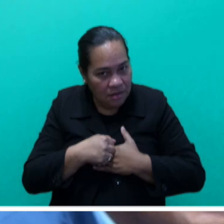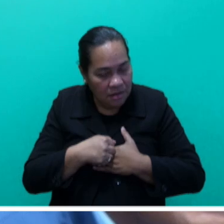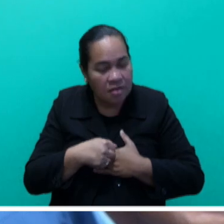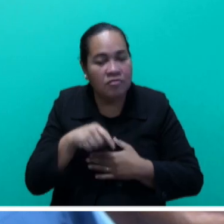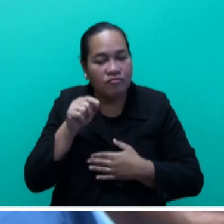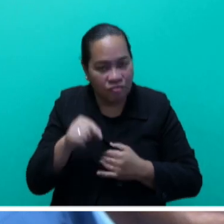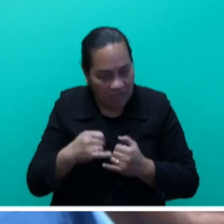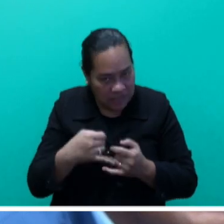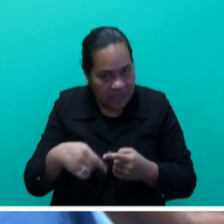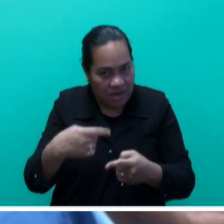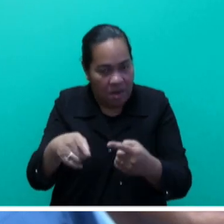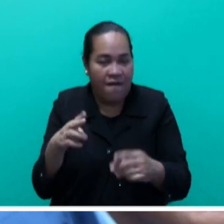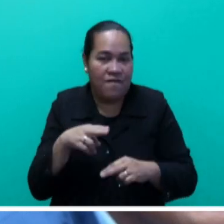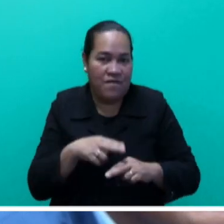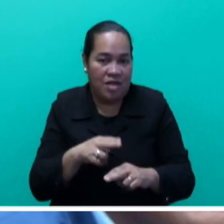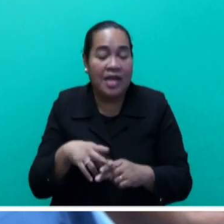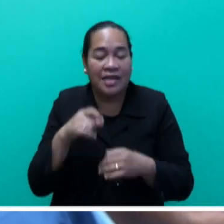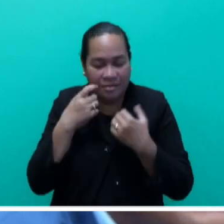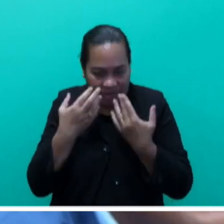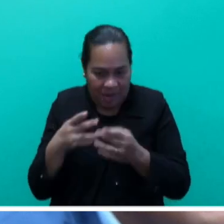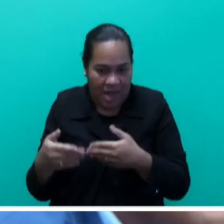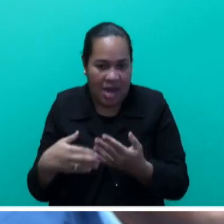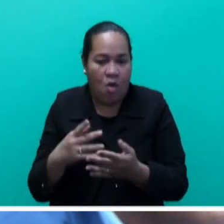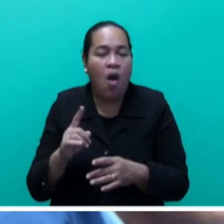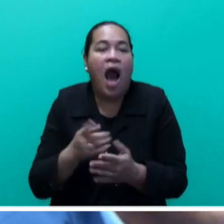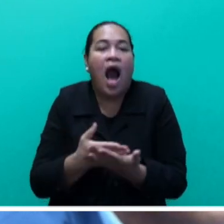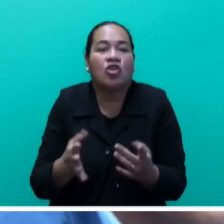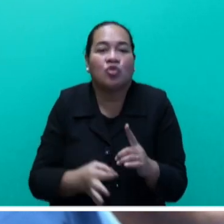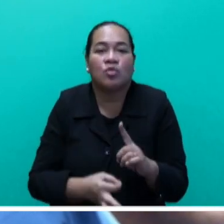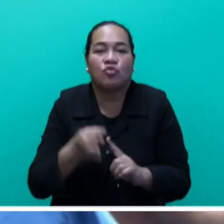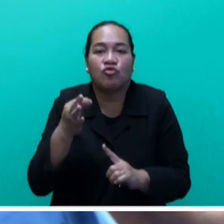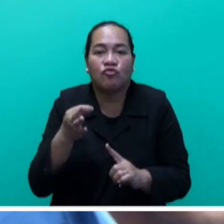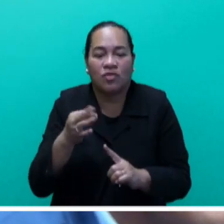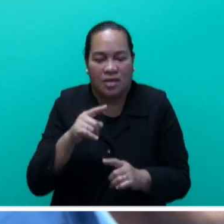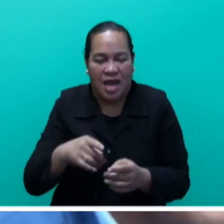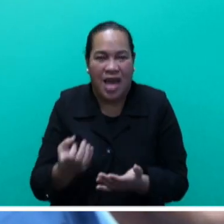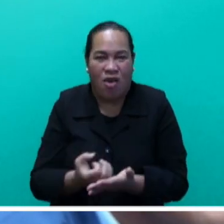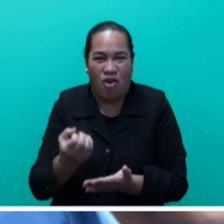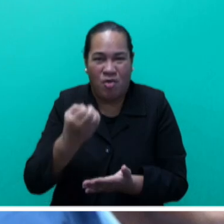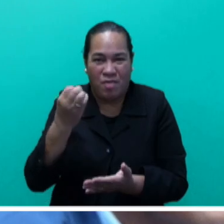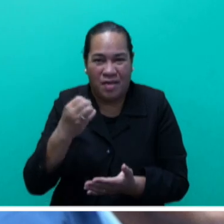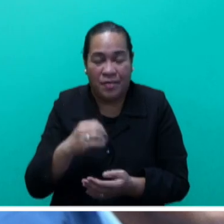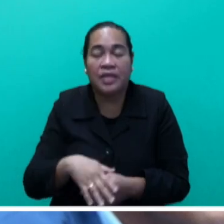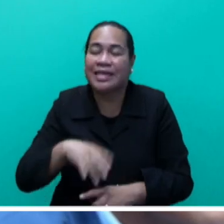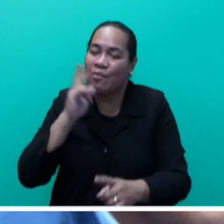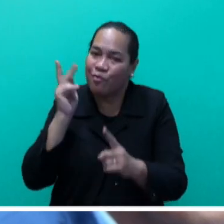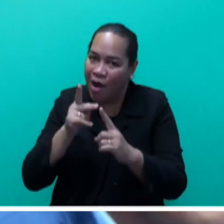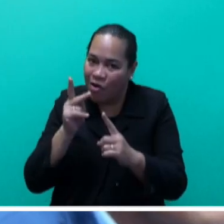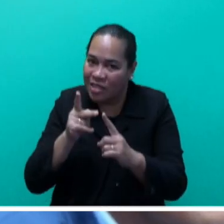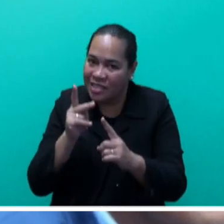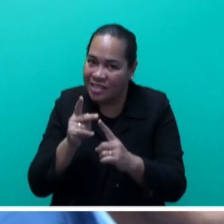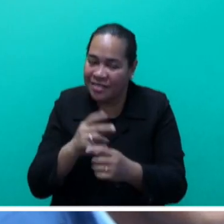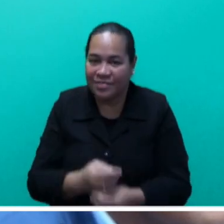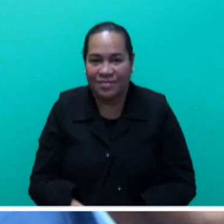it defines what is needed right now to improve the fundamentals of our economy. It is a priority-based budget